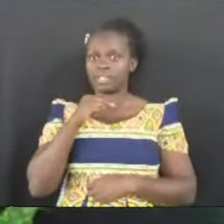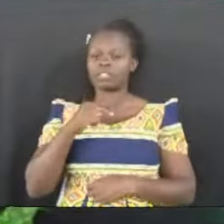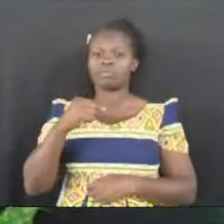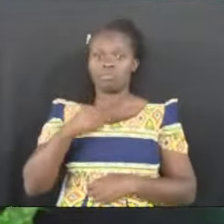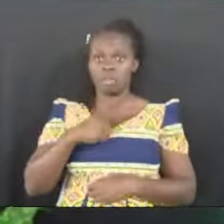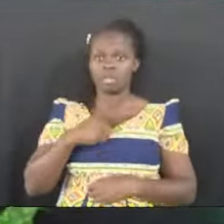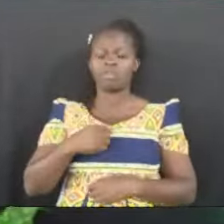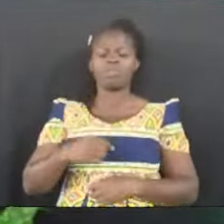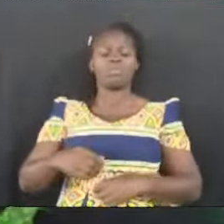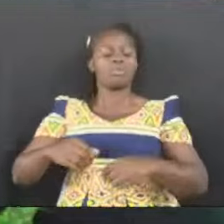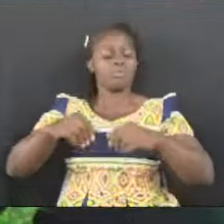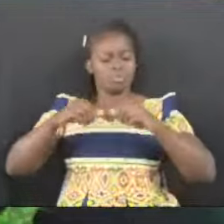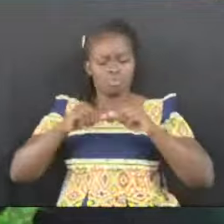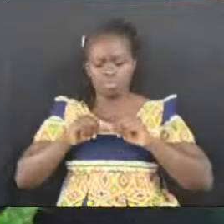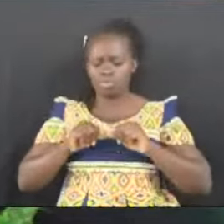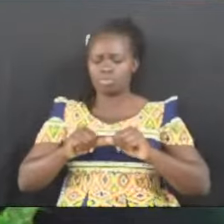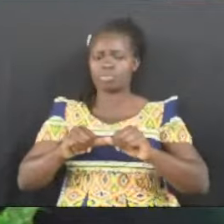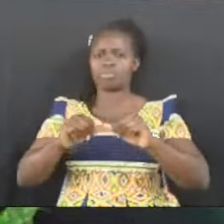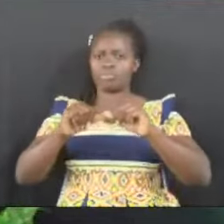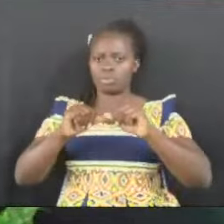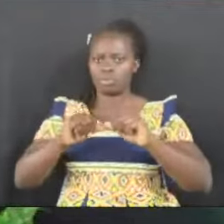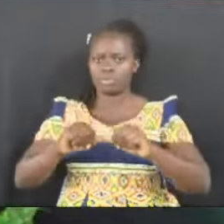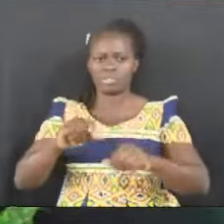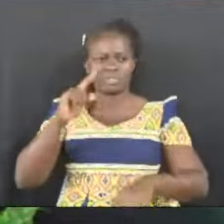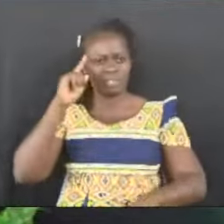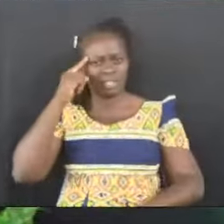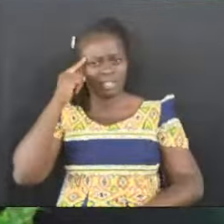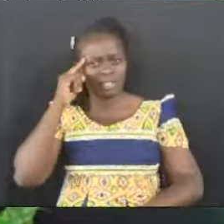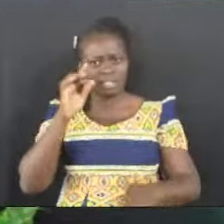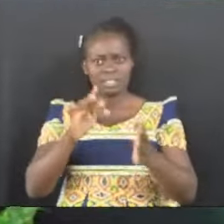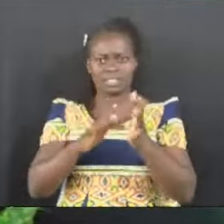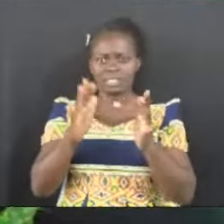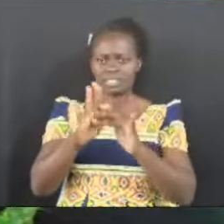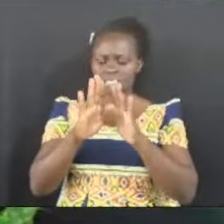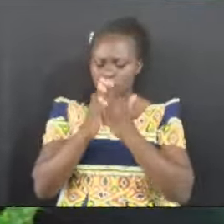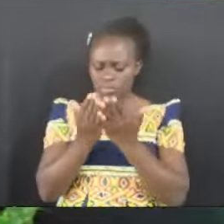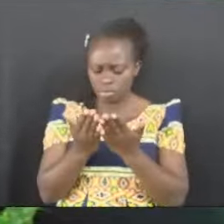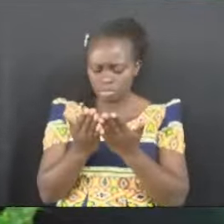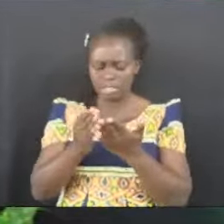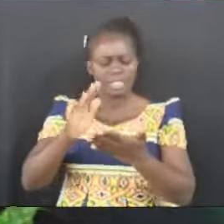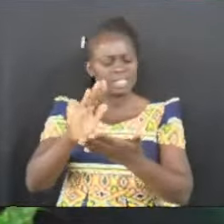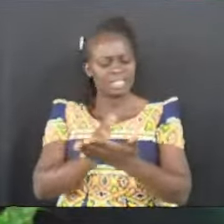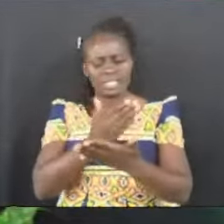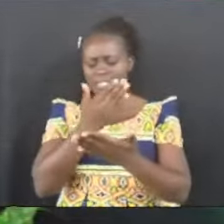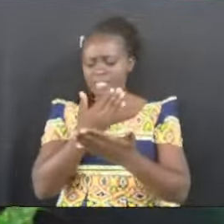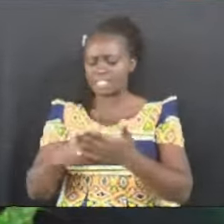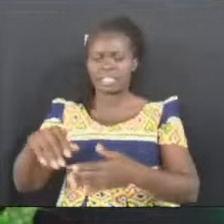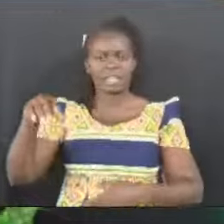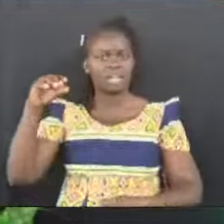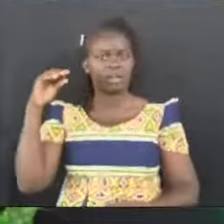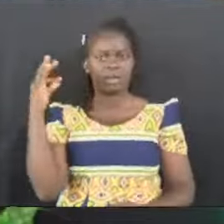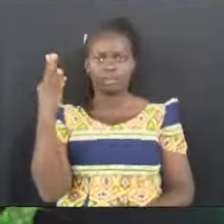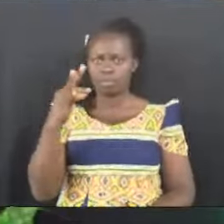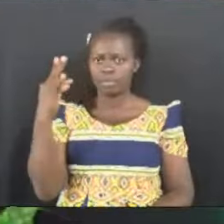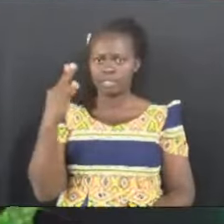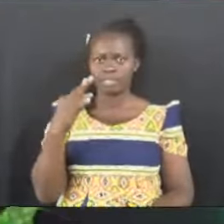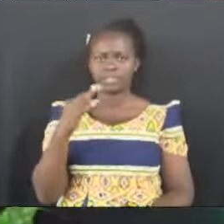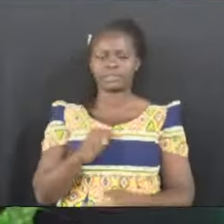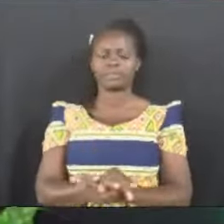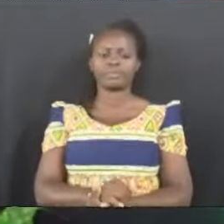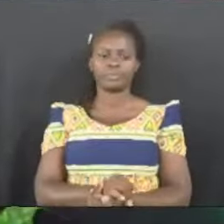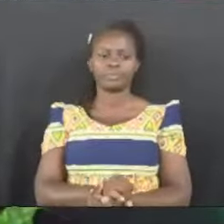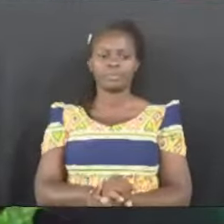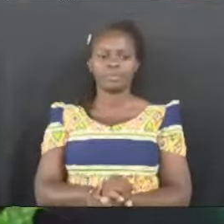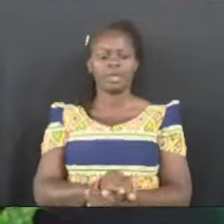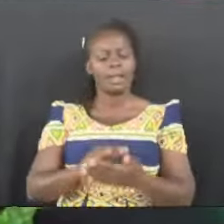day reflecting on the scripture and sharing the scripture. But while I was at the